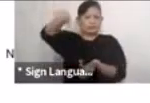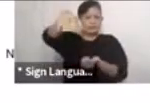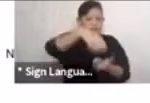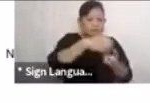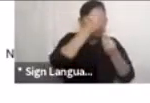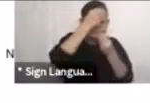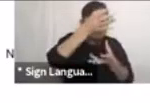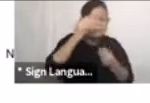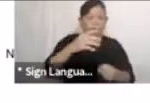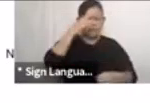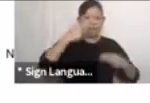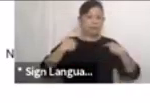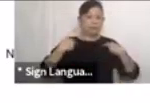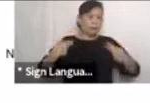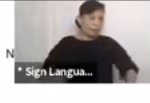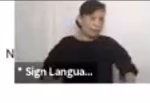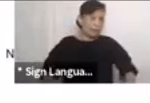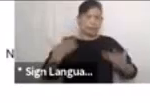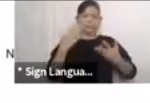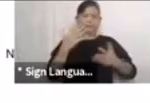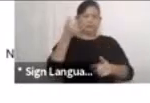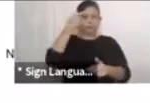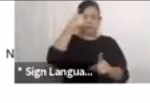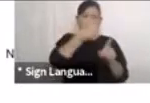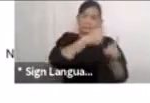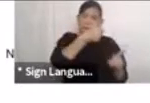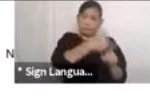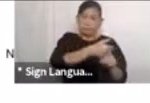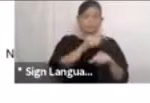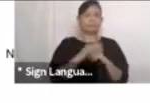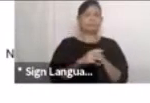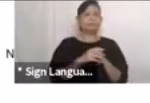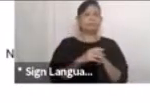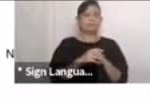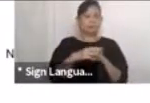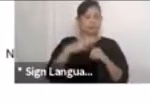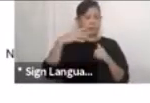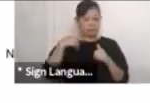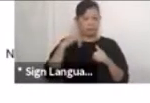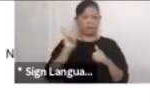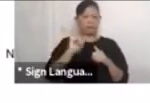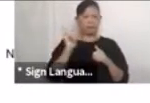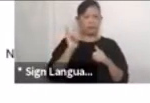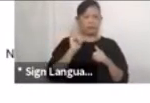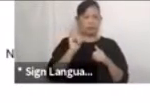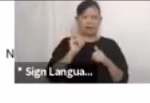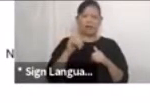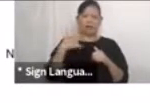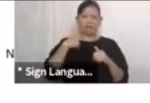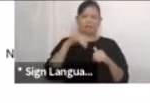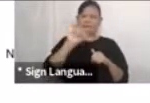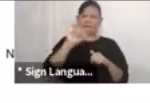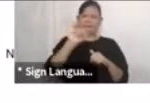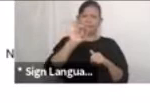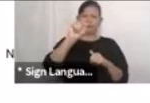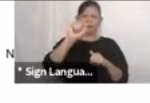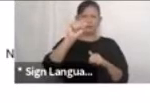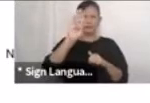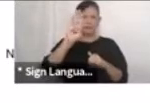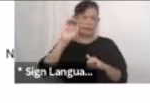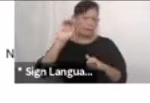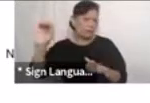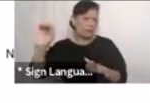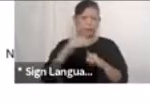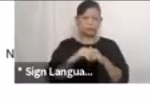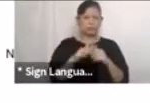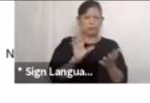their health and their well-being. There are a broader social and cultural taboos around sexual and reproductive health and